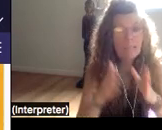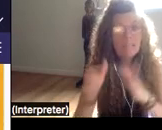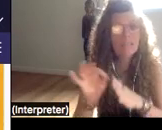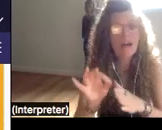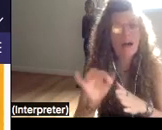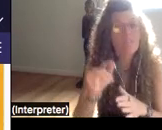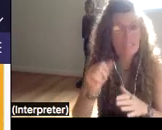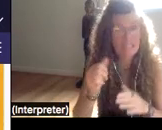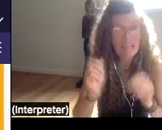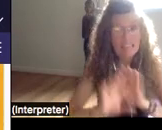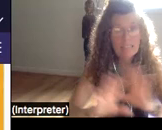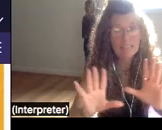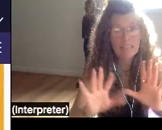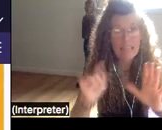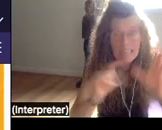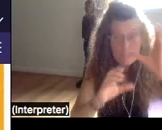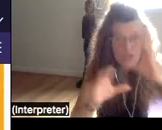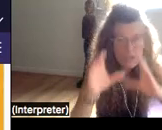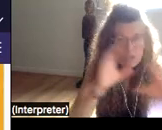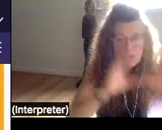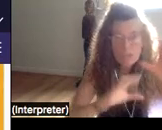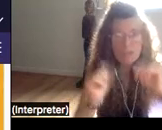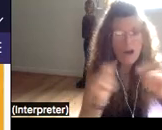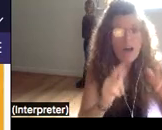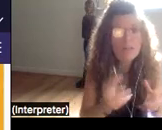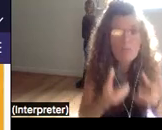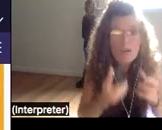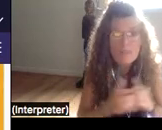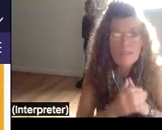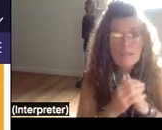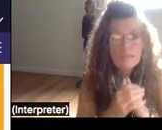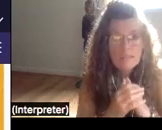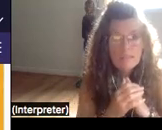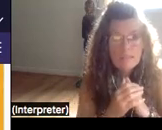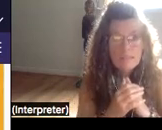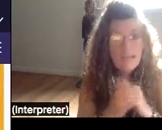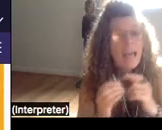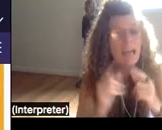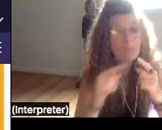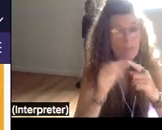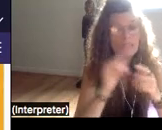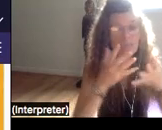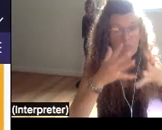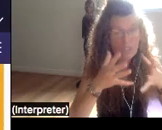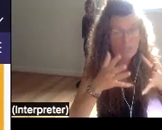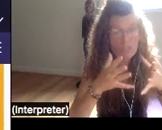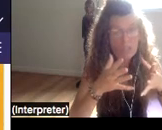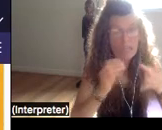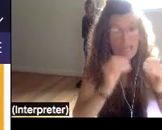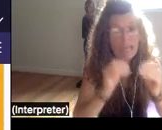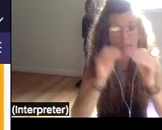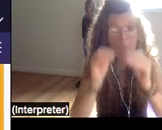By means of its light, it searches all it wants. And when it is